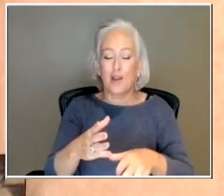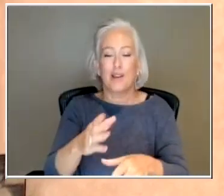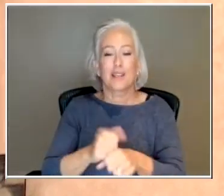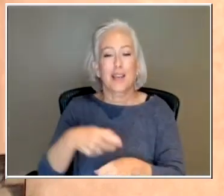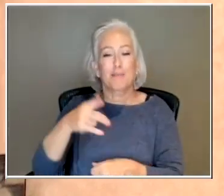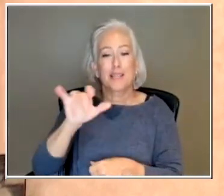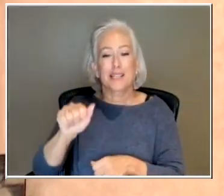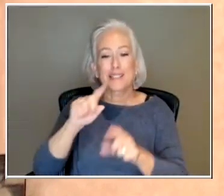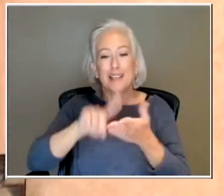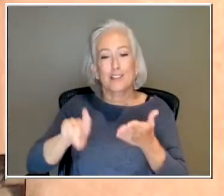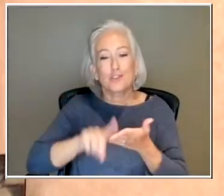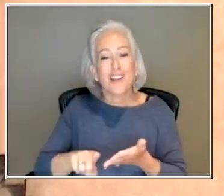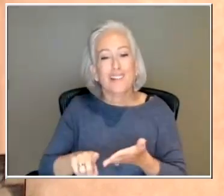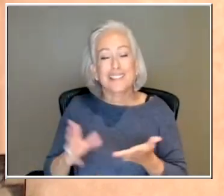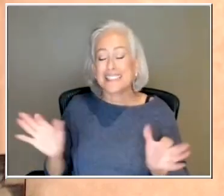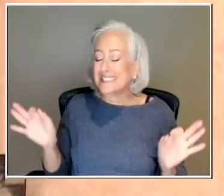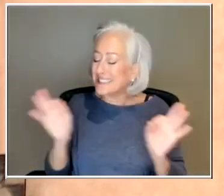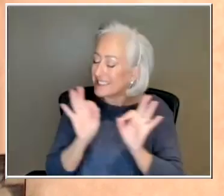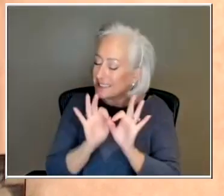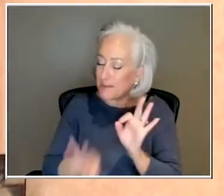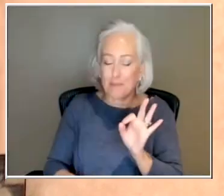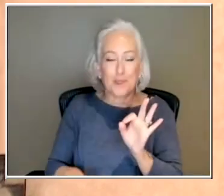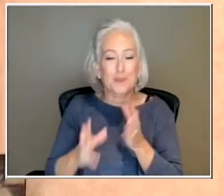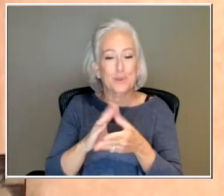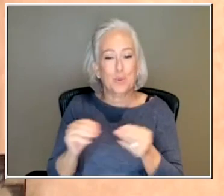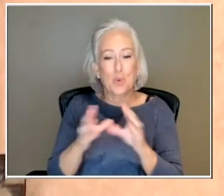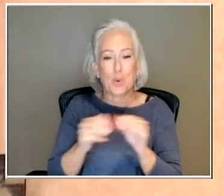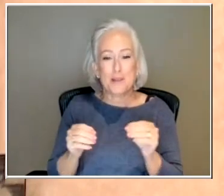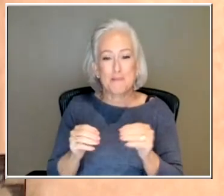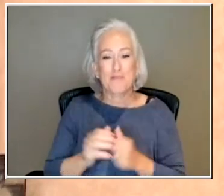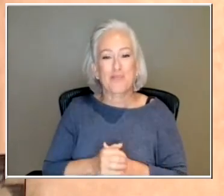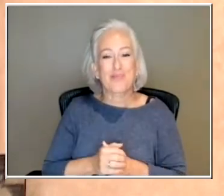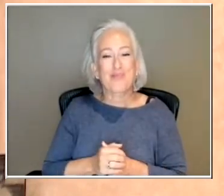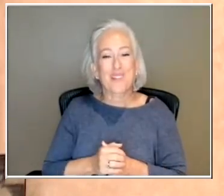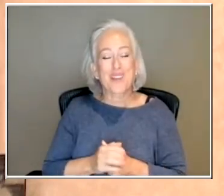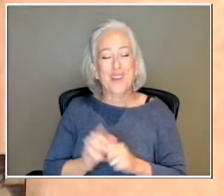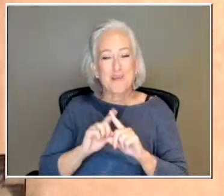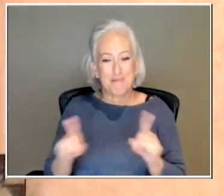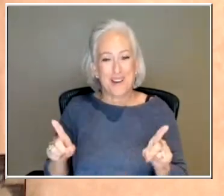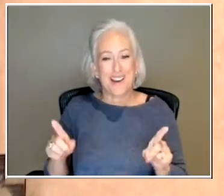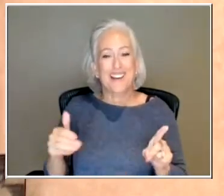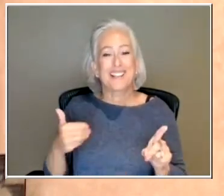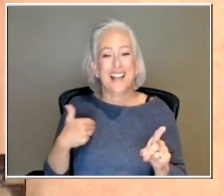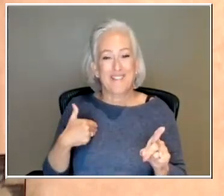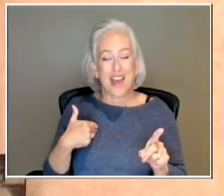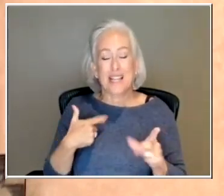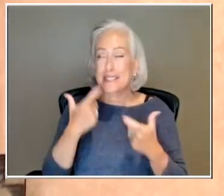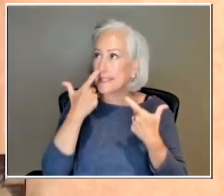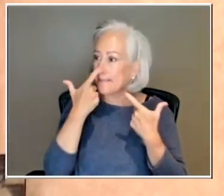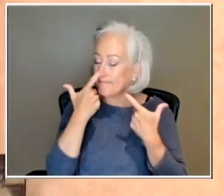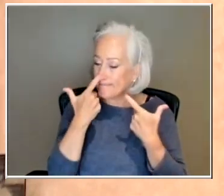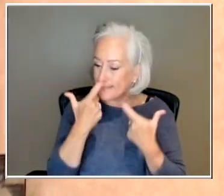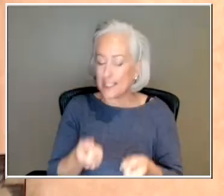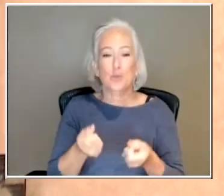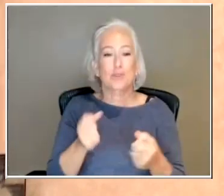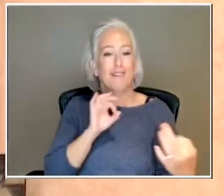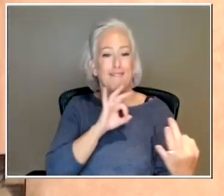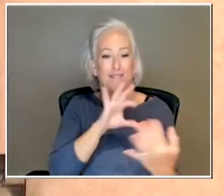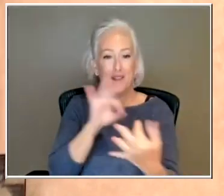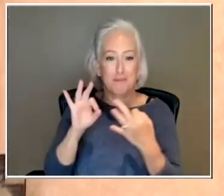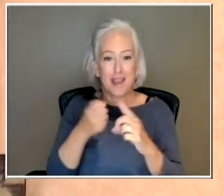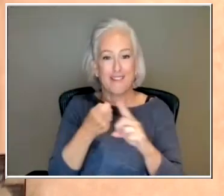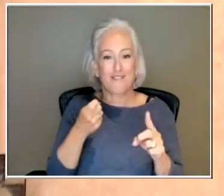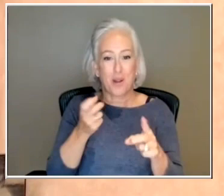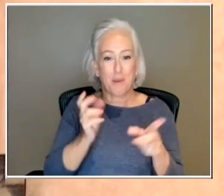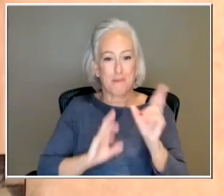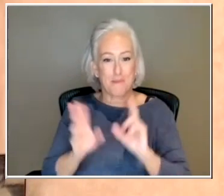And it's a simple story, but I've had some very interesting feedback from people along